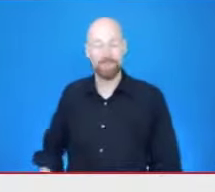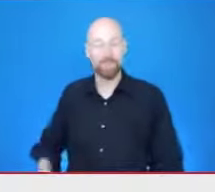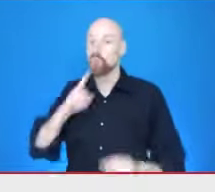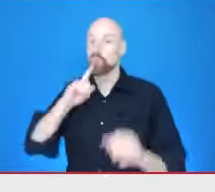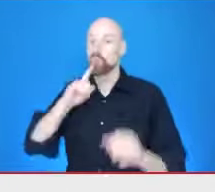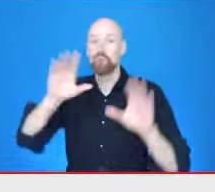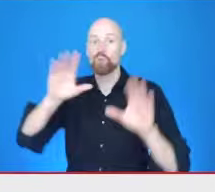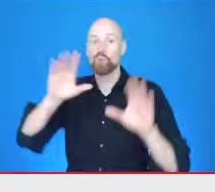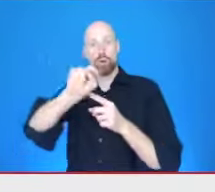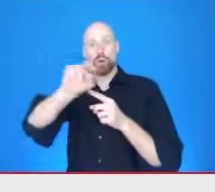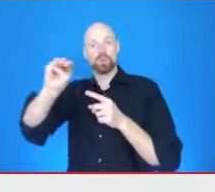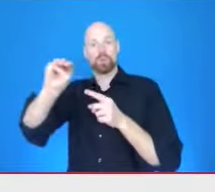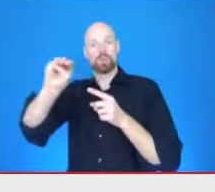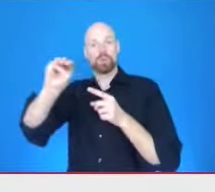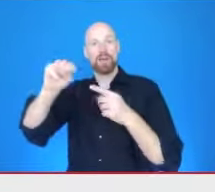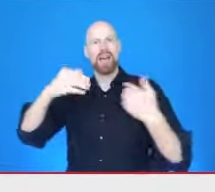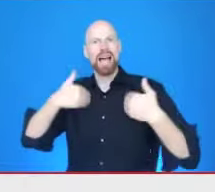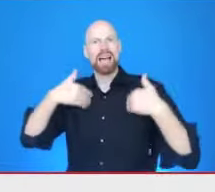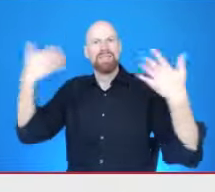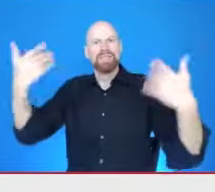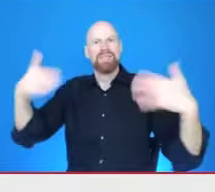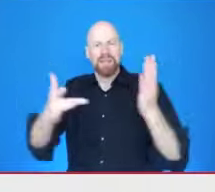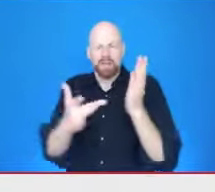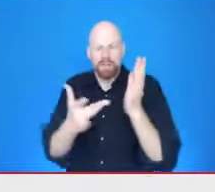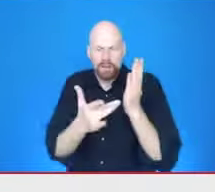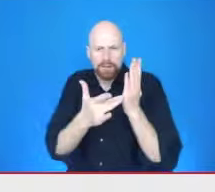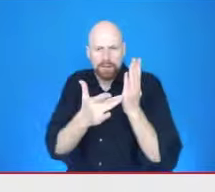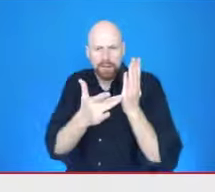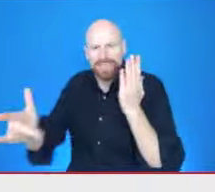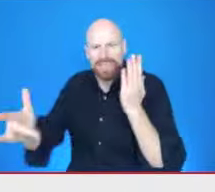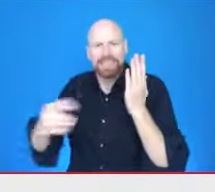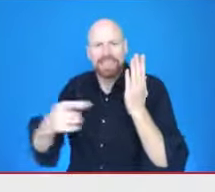on the condition that he doesn't have to say that word.